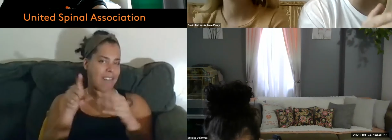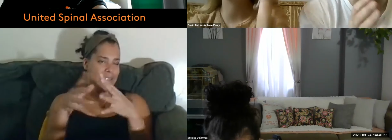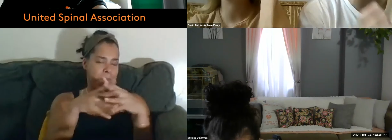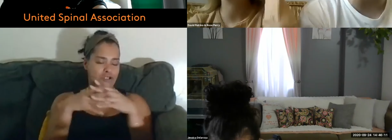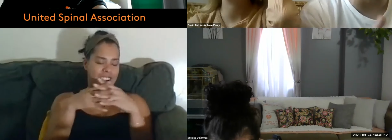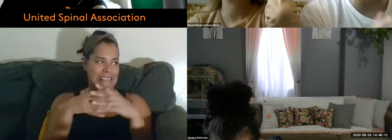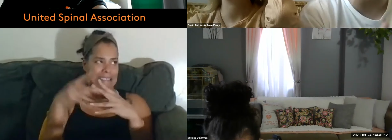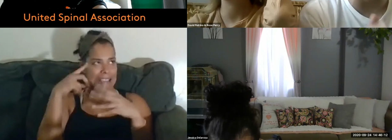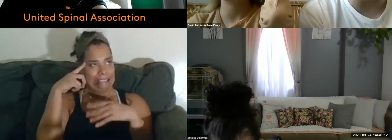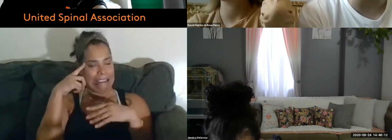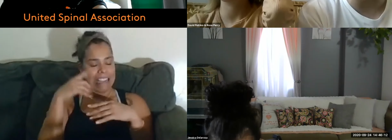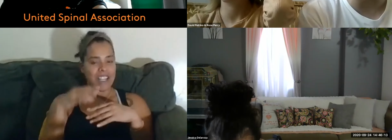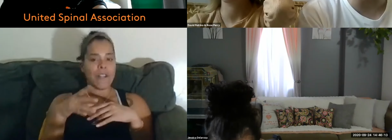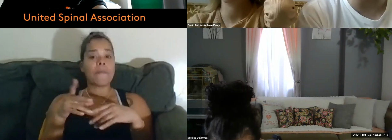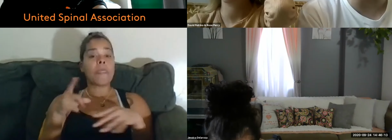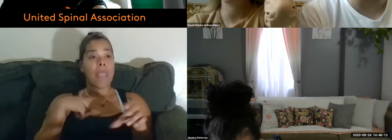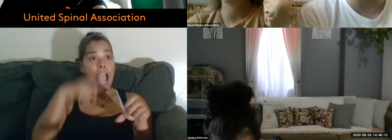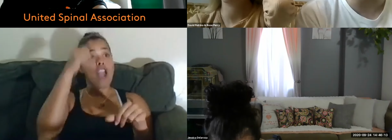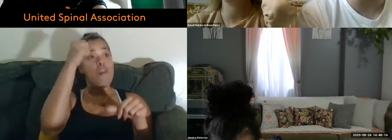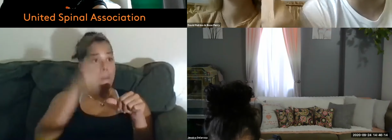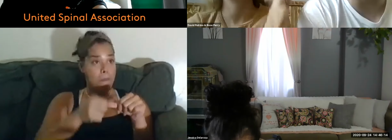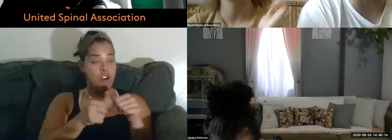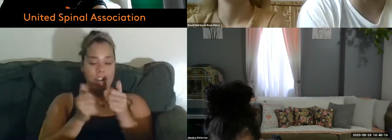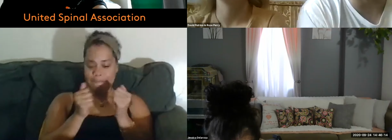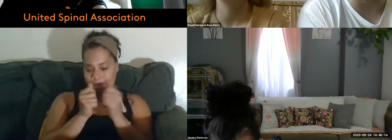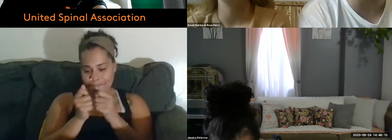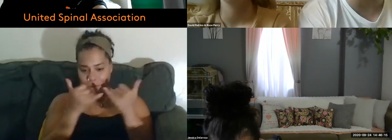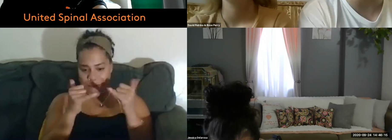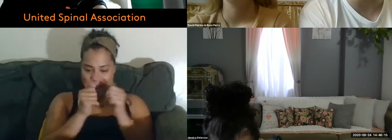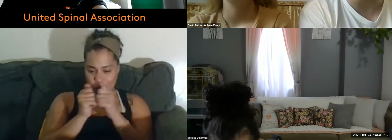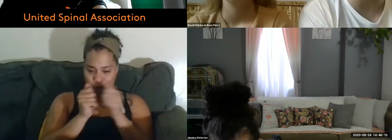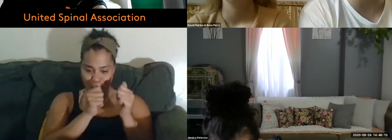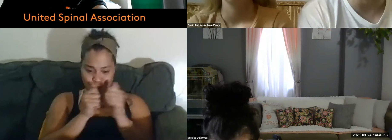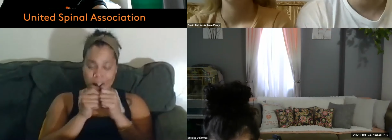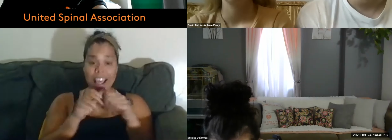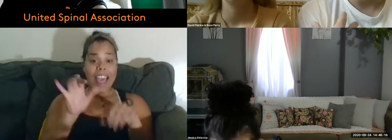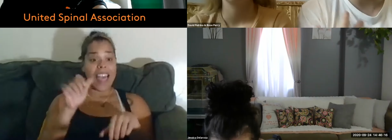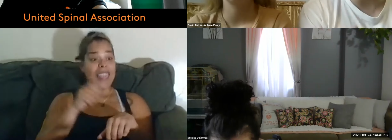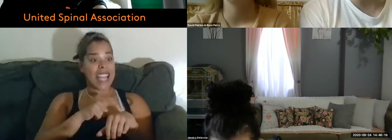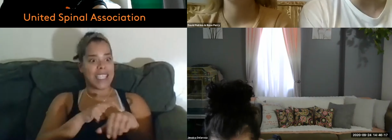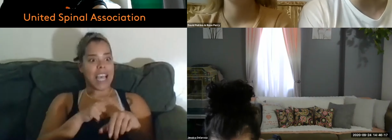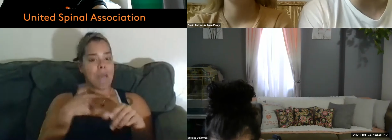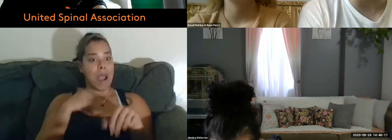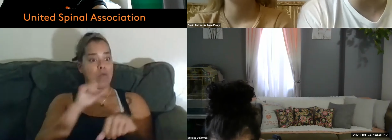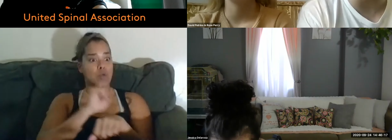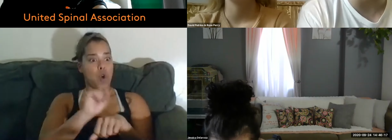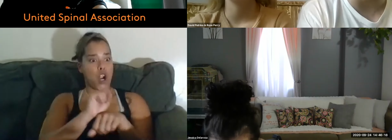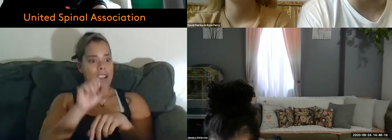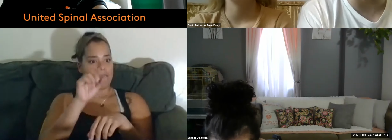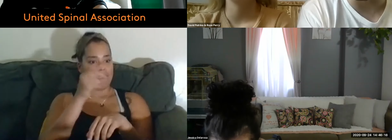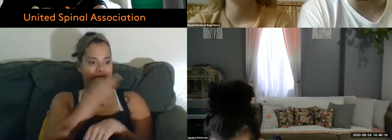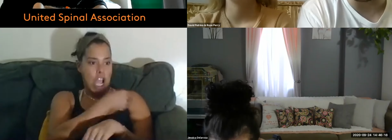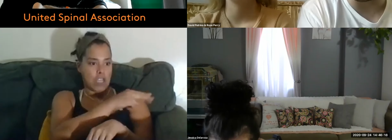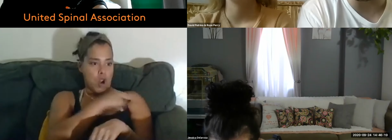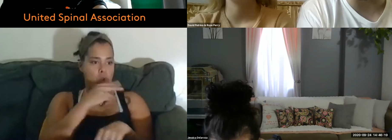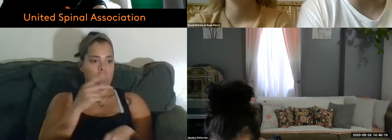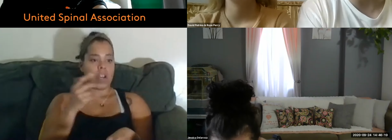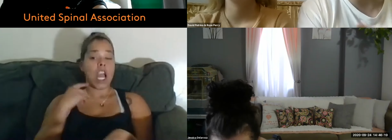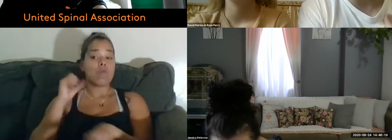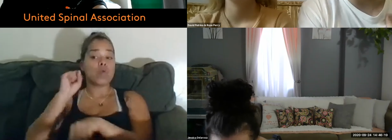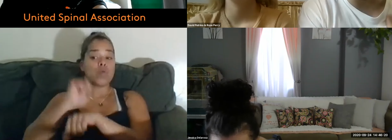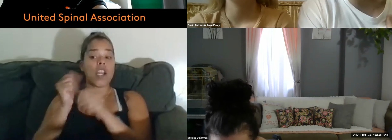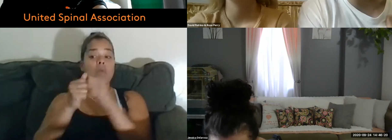I remember playing it, and at the time I was working in a hospital, working in rehab with kids with cystic